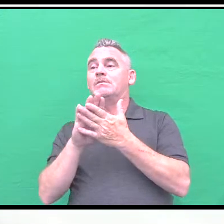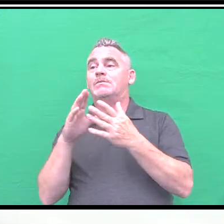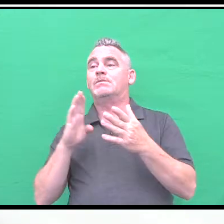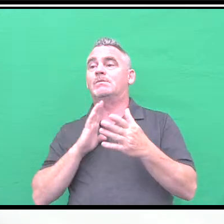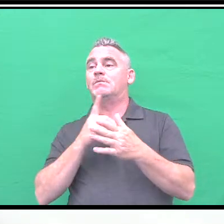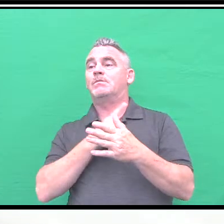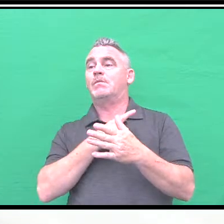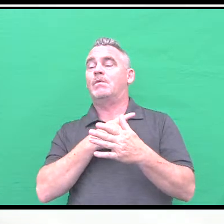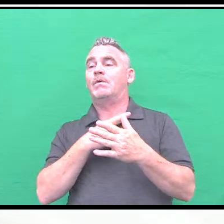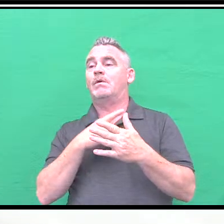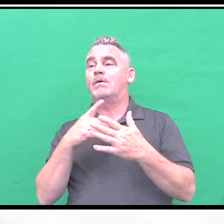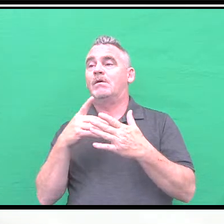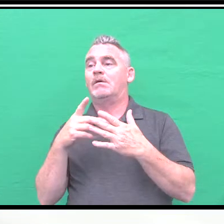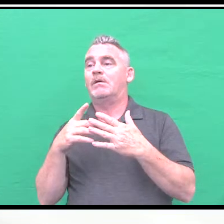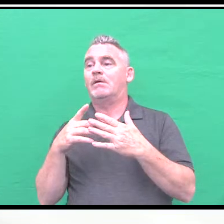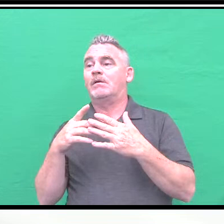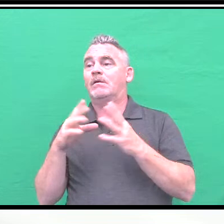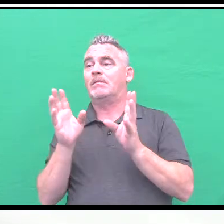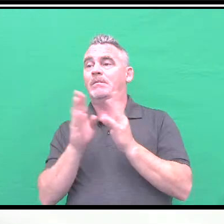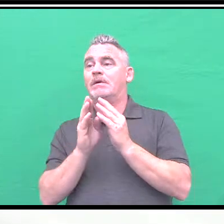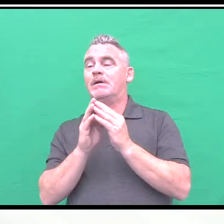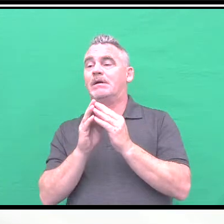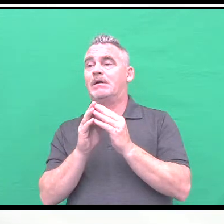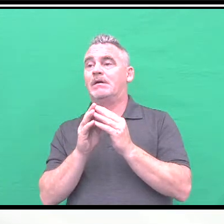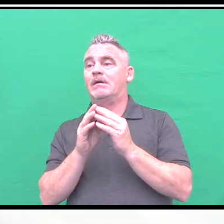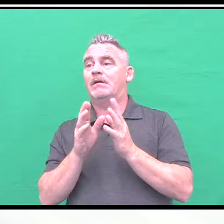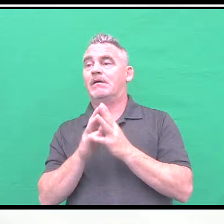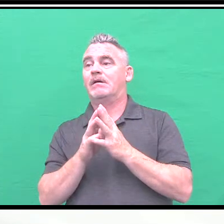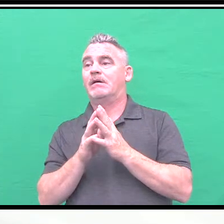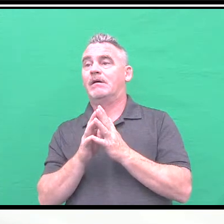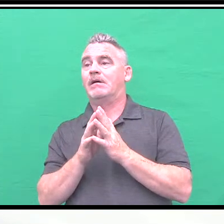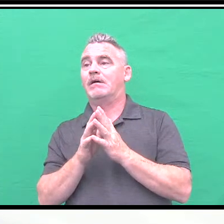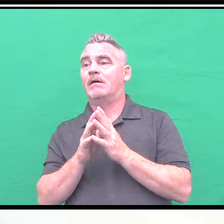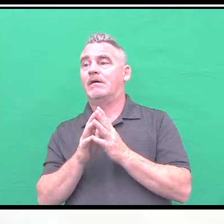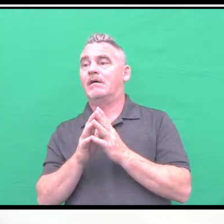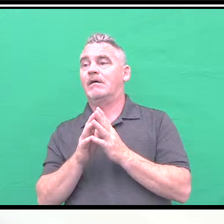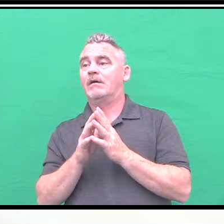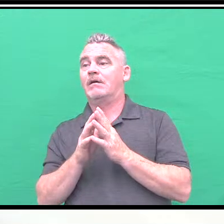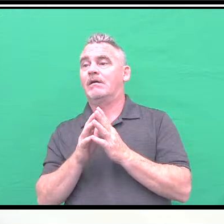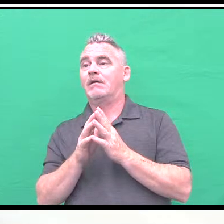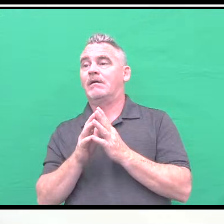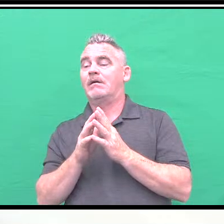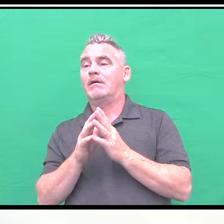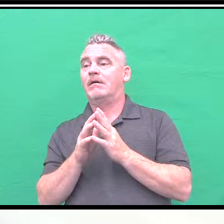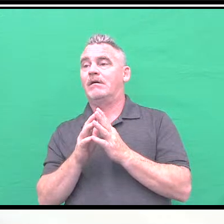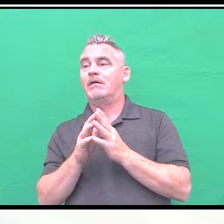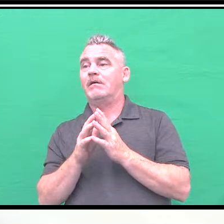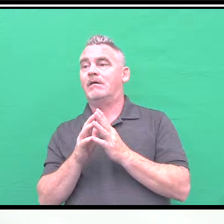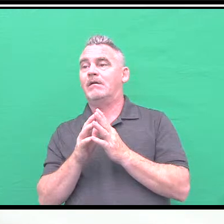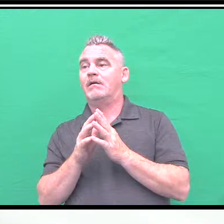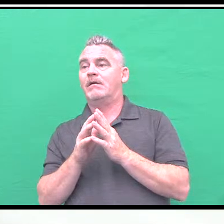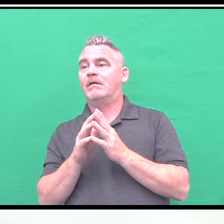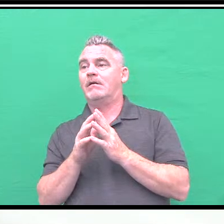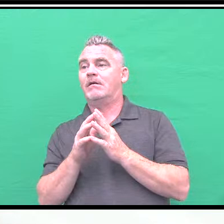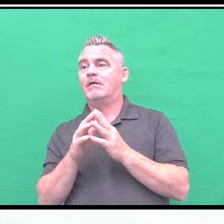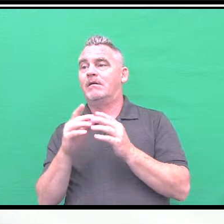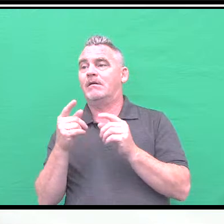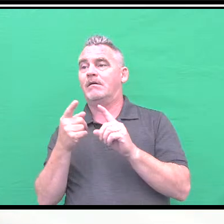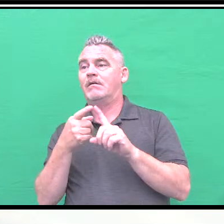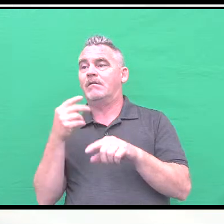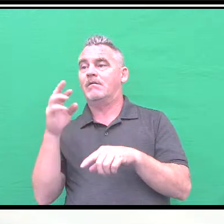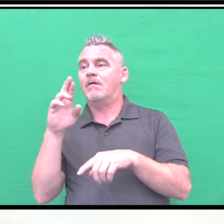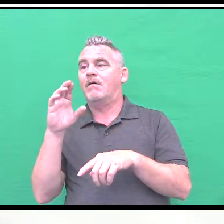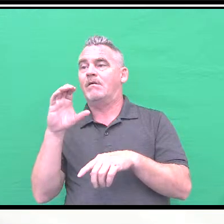26th. And Jeff Vodka and from RCOE